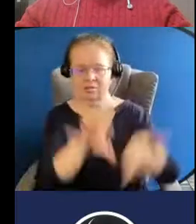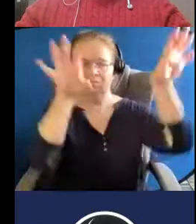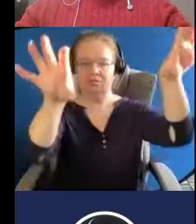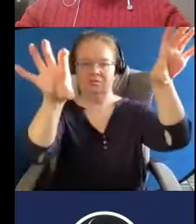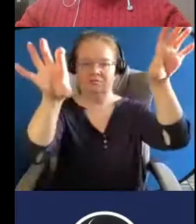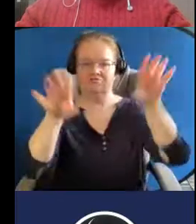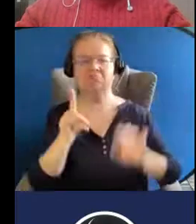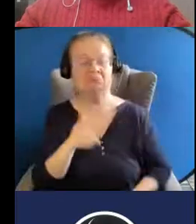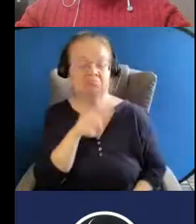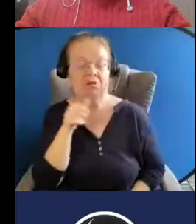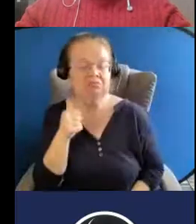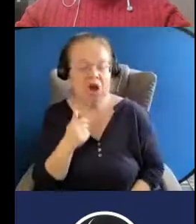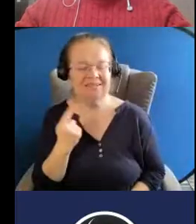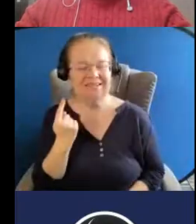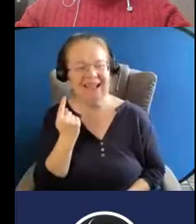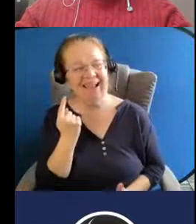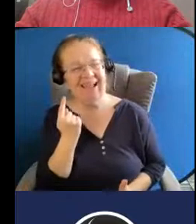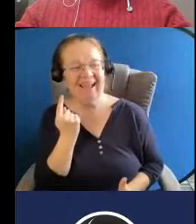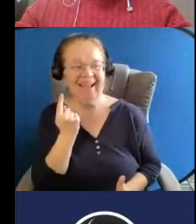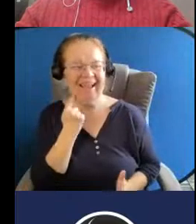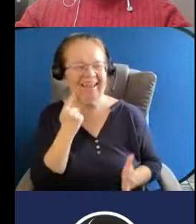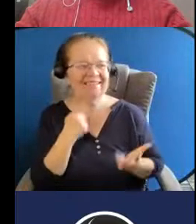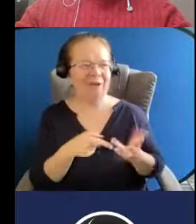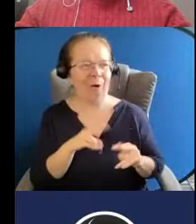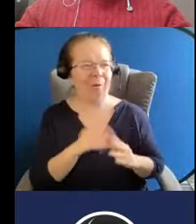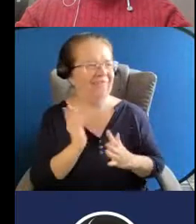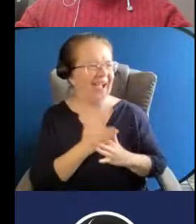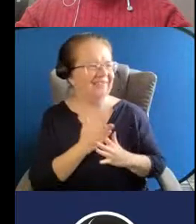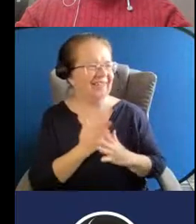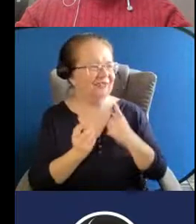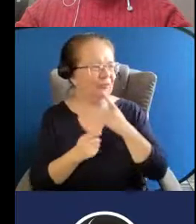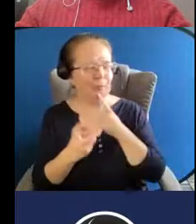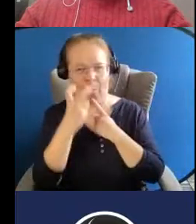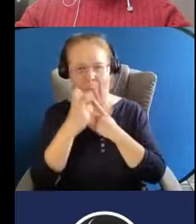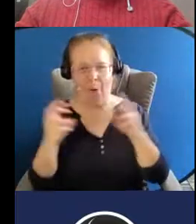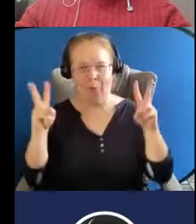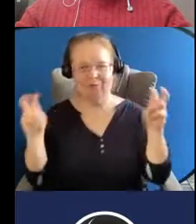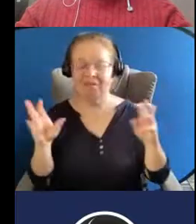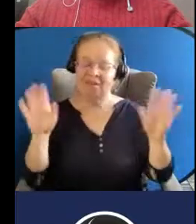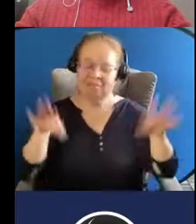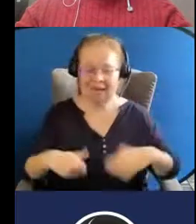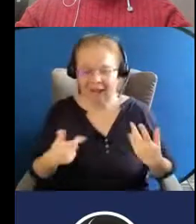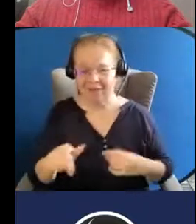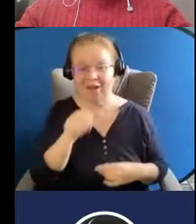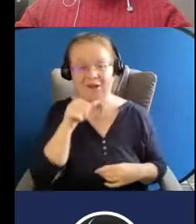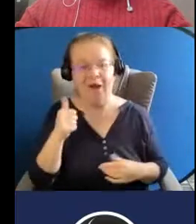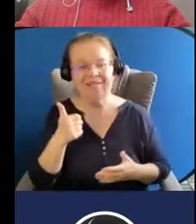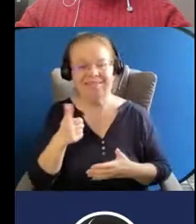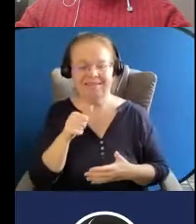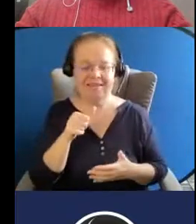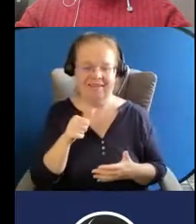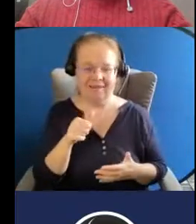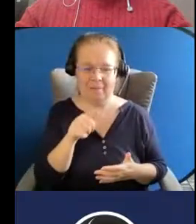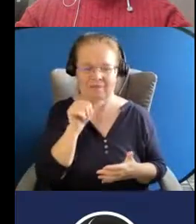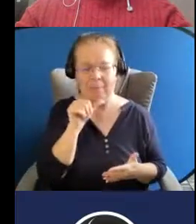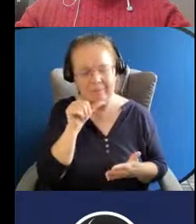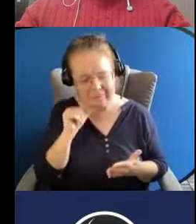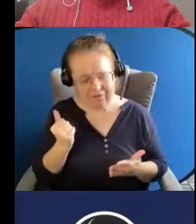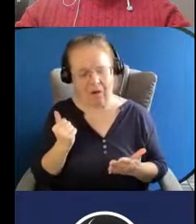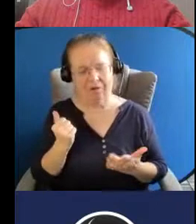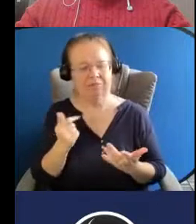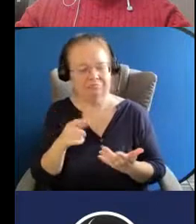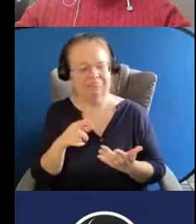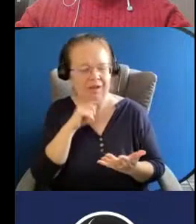another nice ease of access, setting, right? Or a really nice experience for people. Not an accessibility setting, but a really nice